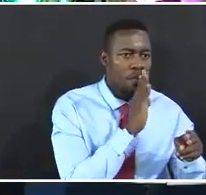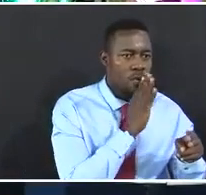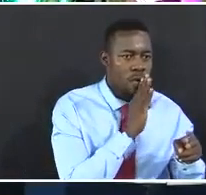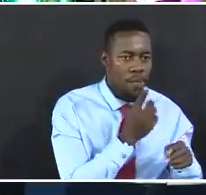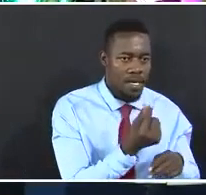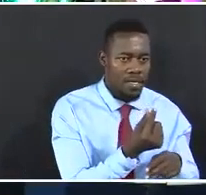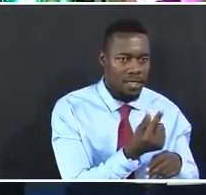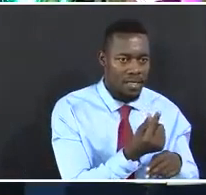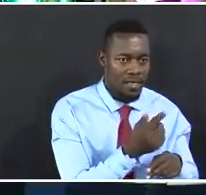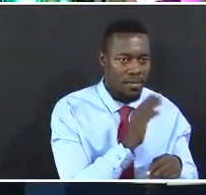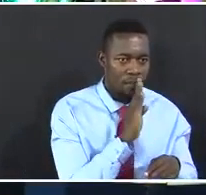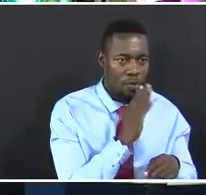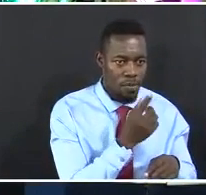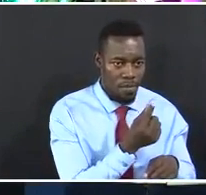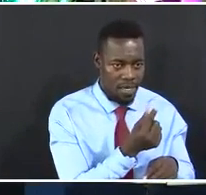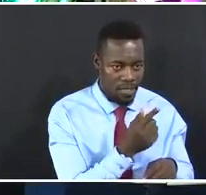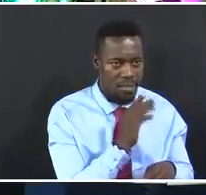But